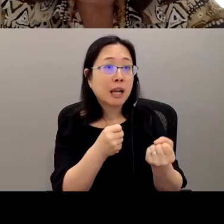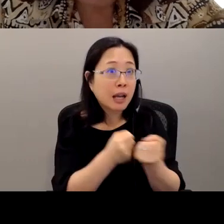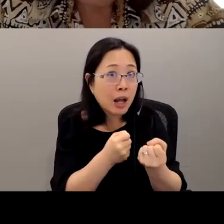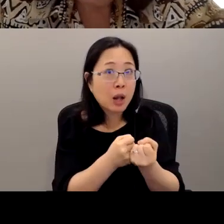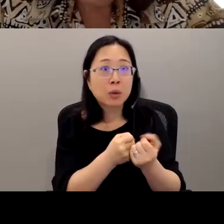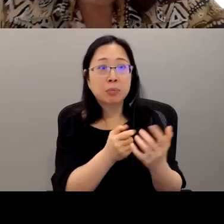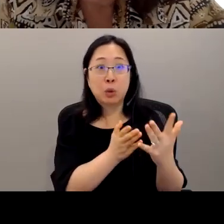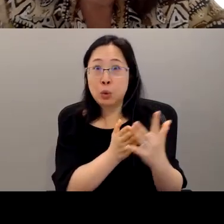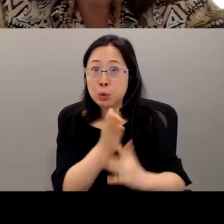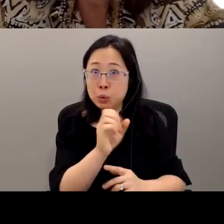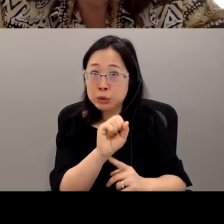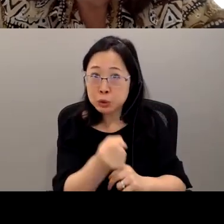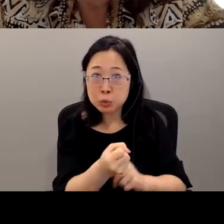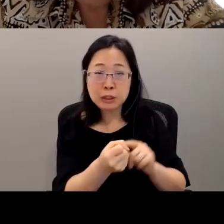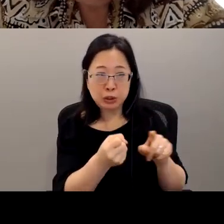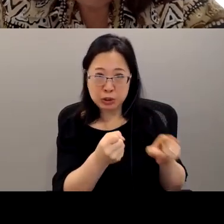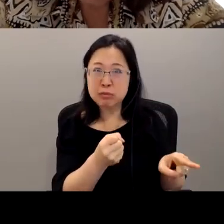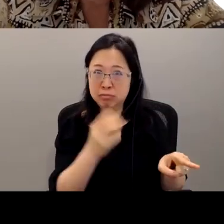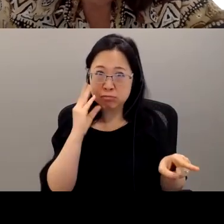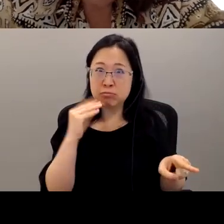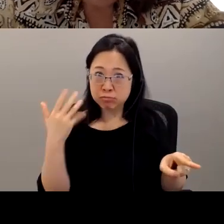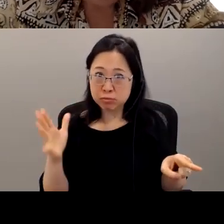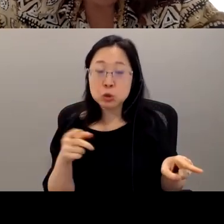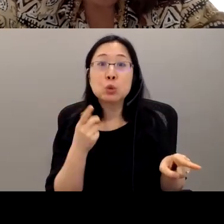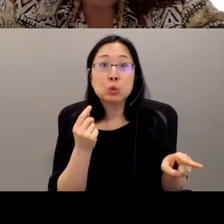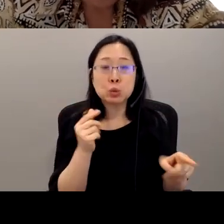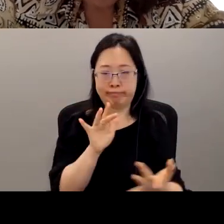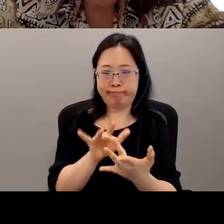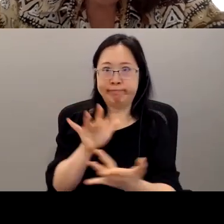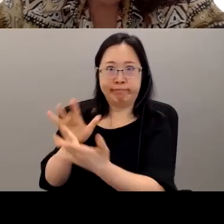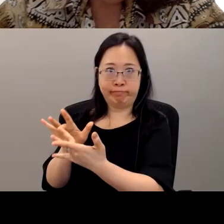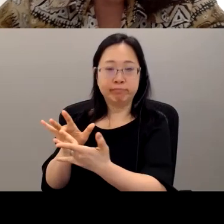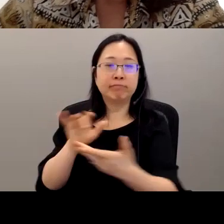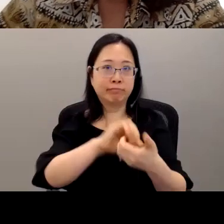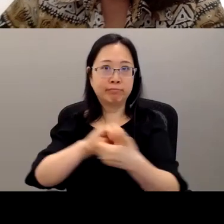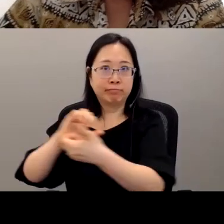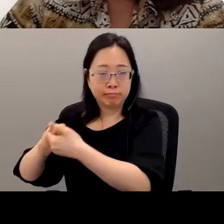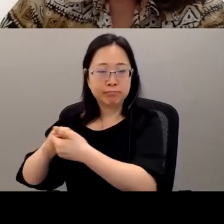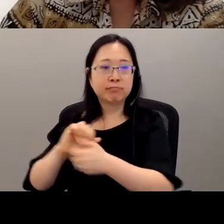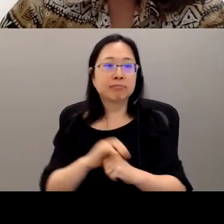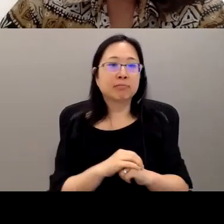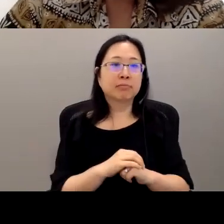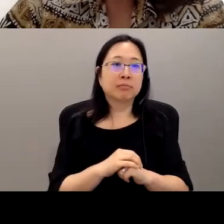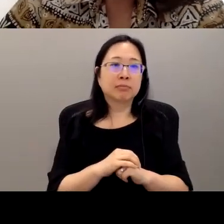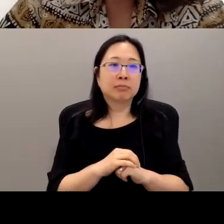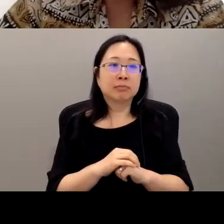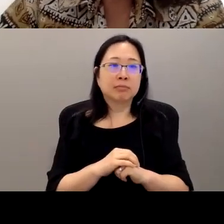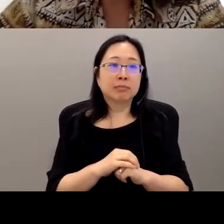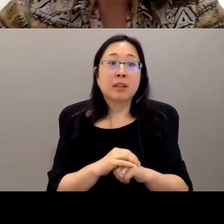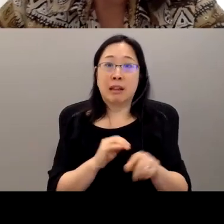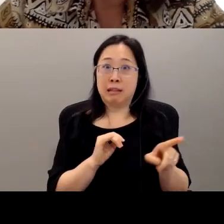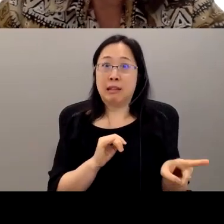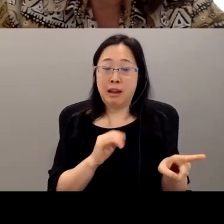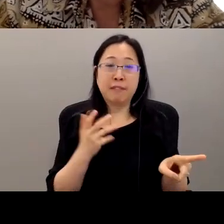situation of elder abuse. So we offer the older adults who have experienced situations